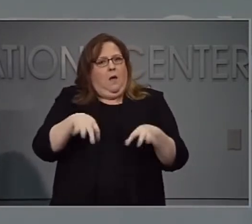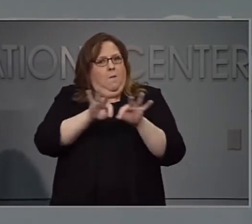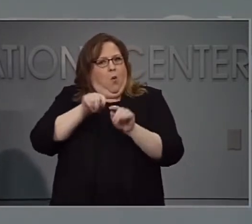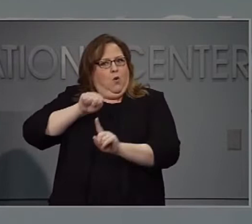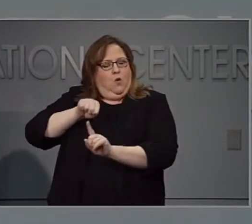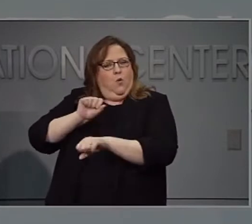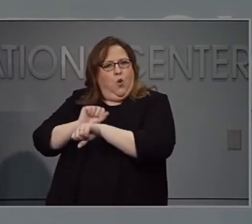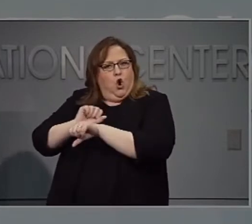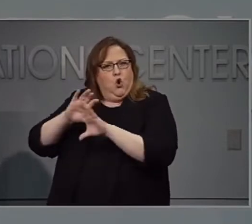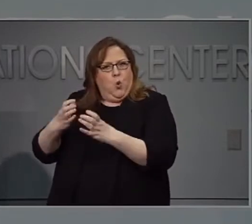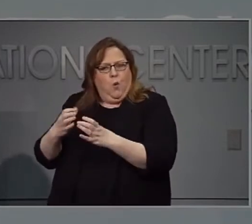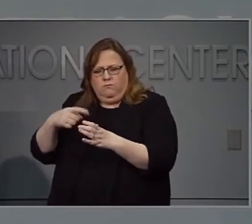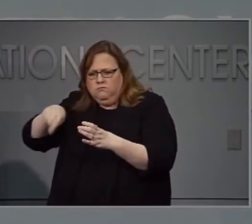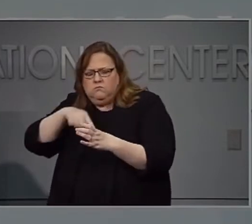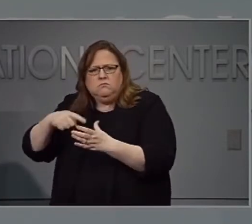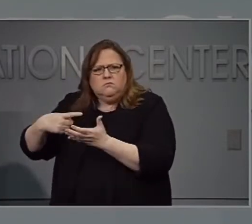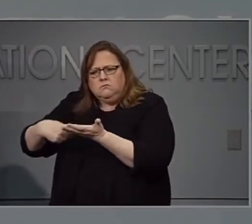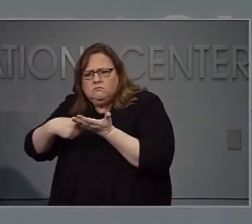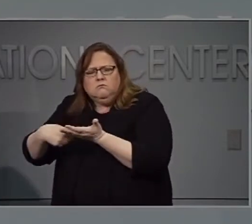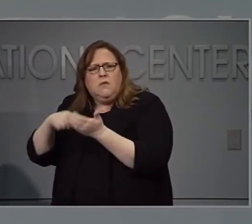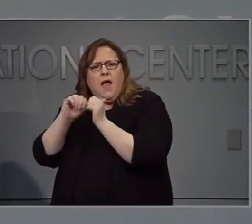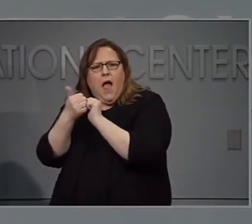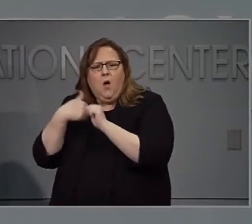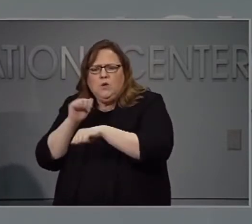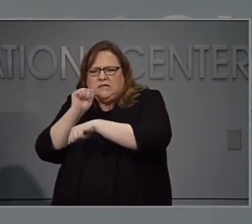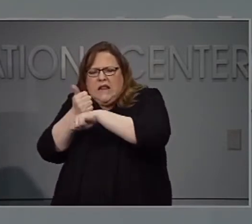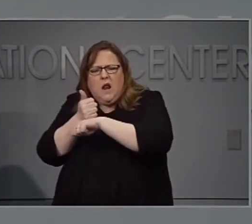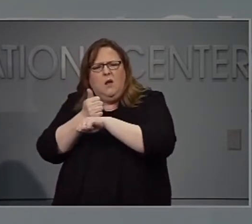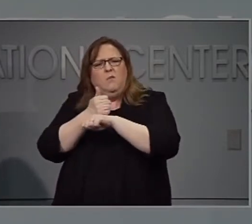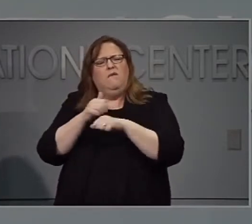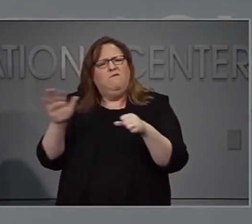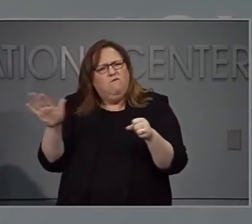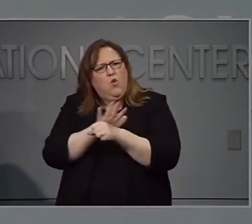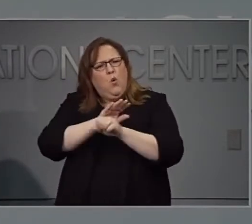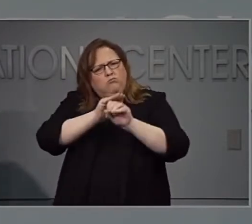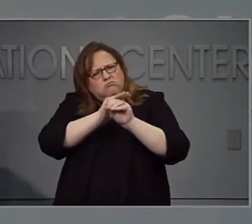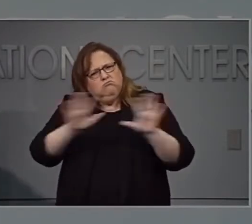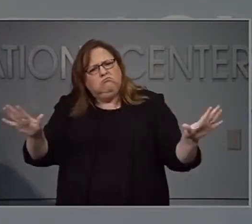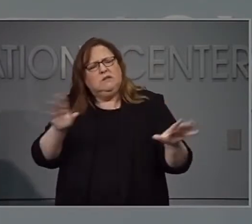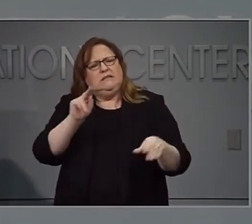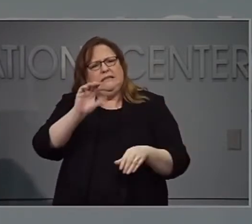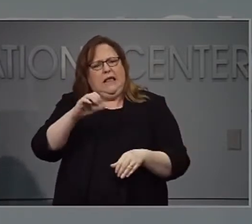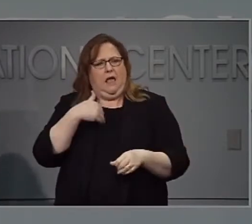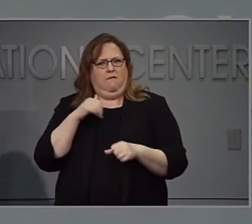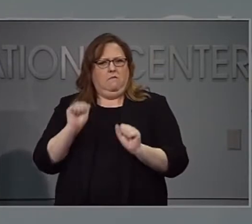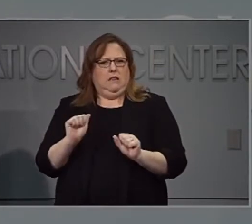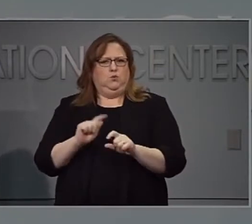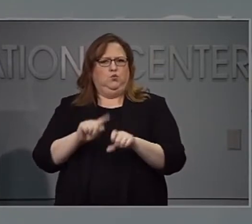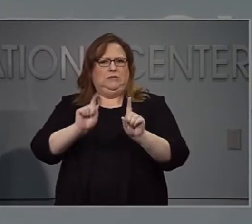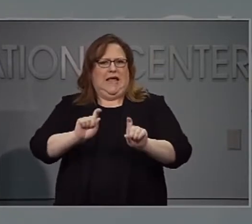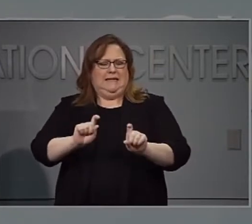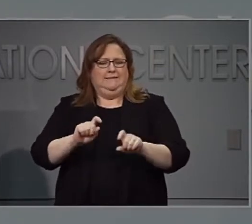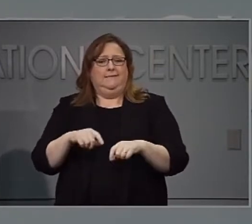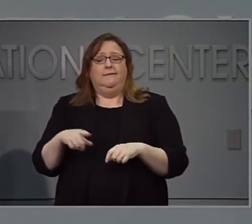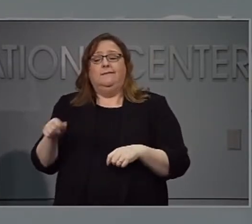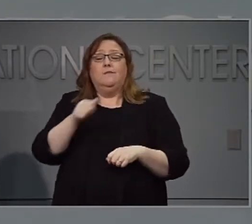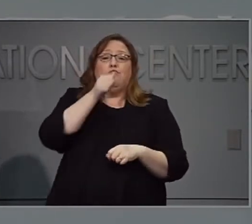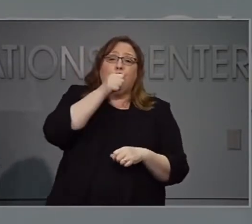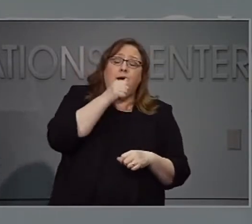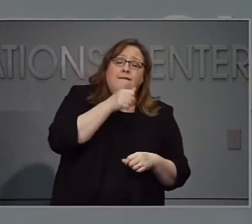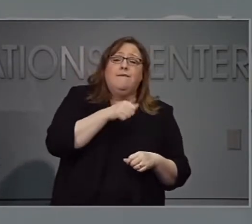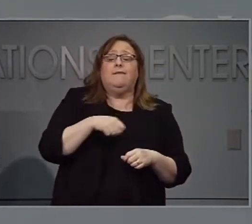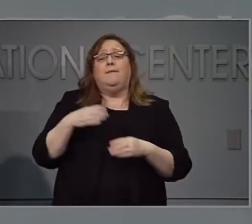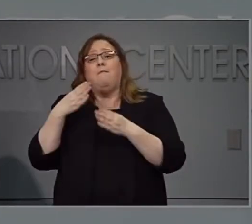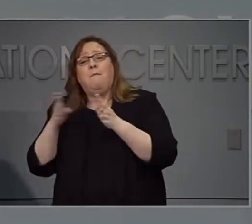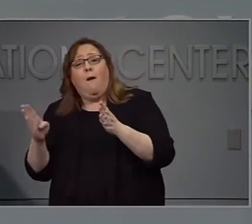we have collective response to testing across our state. And so I know we have great private and public partners that are going to